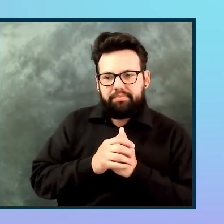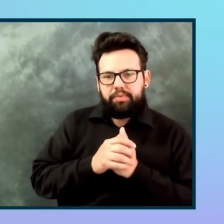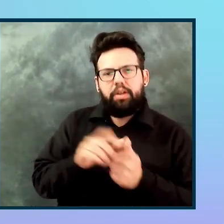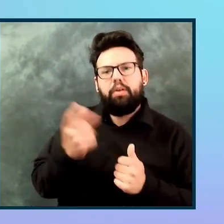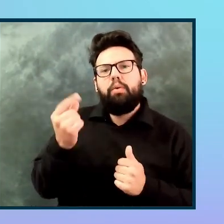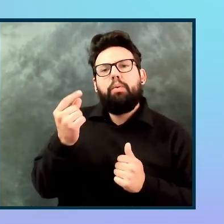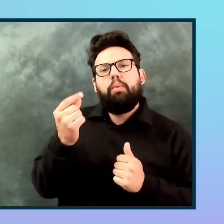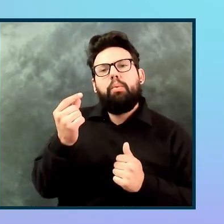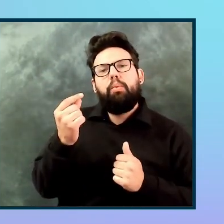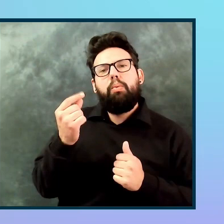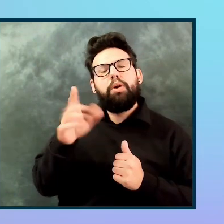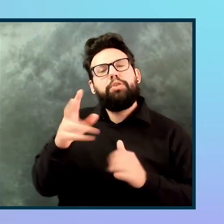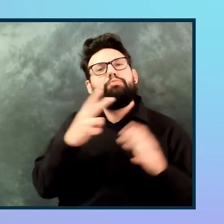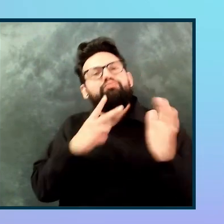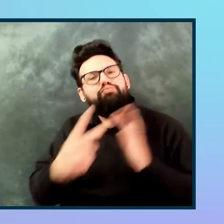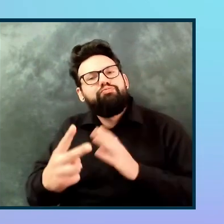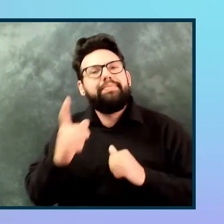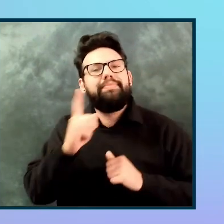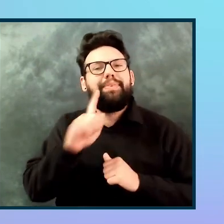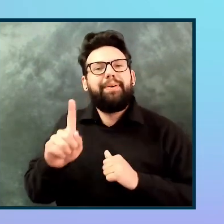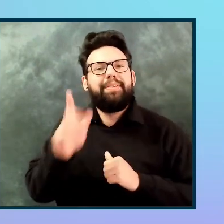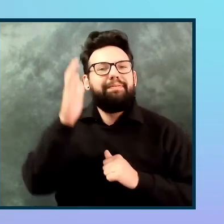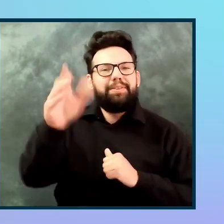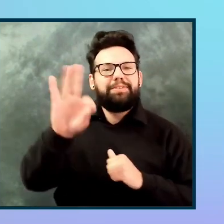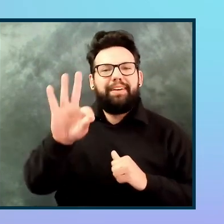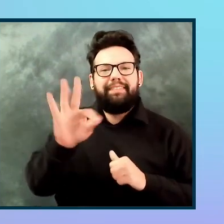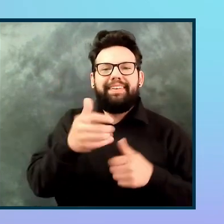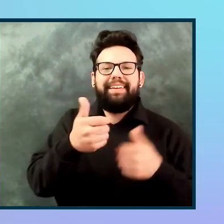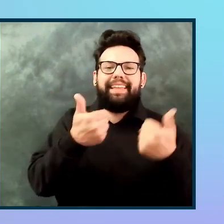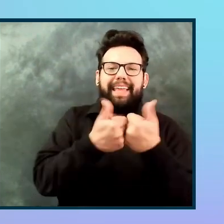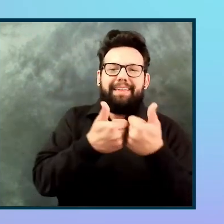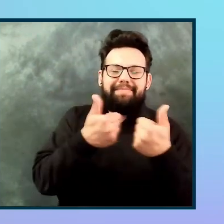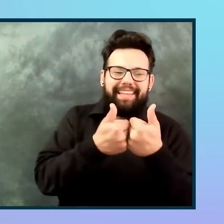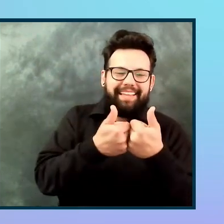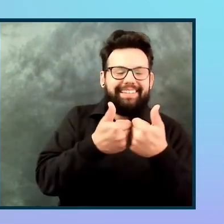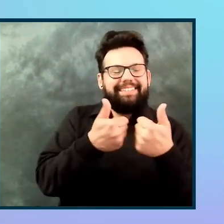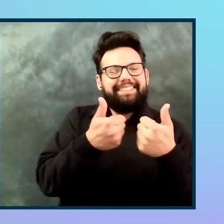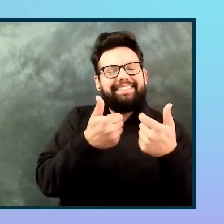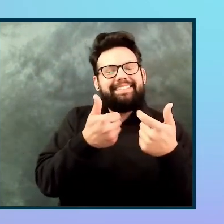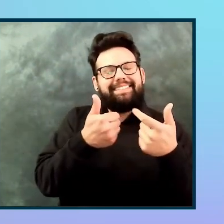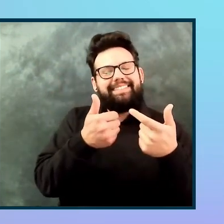of gaming technology and accessibility? I'm sure you're thinking about this all the time.